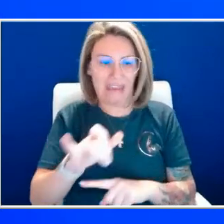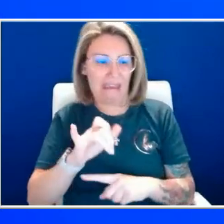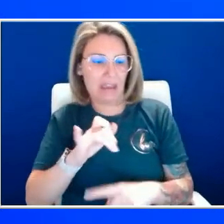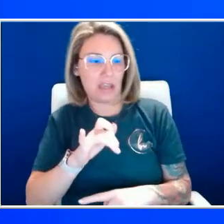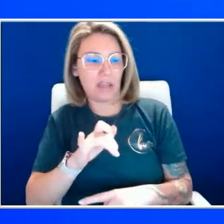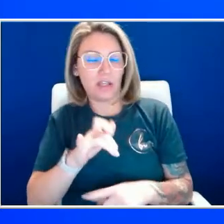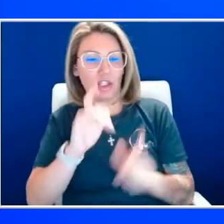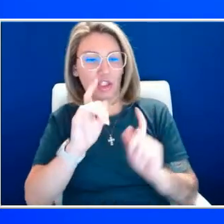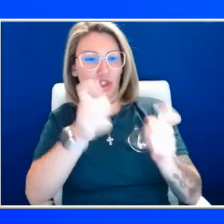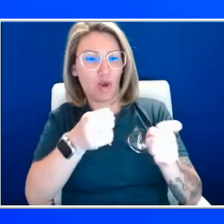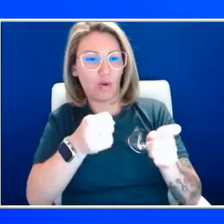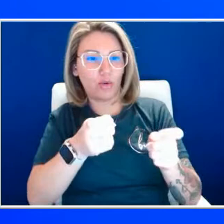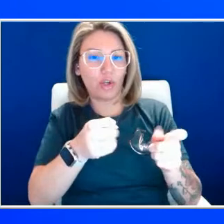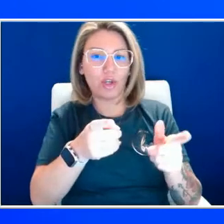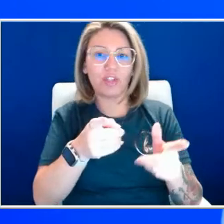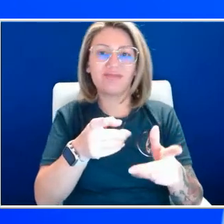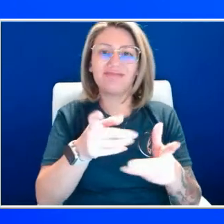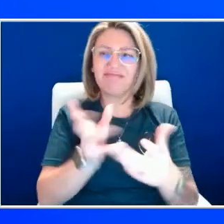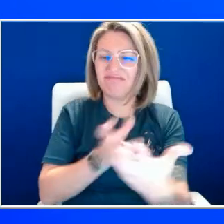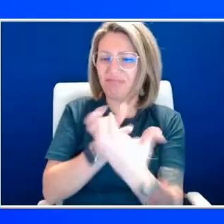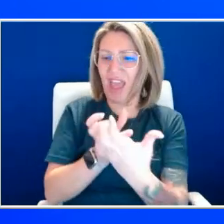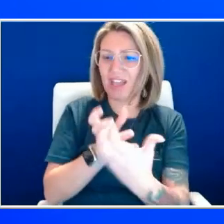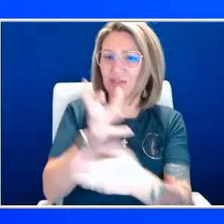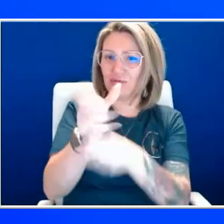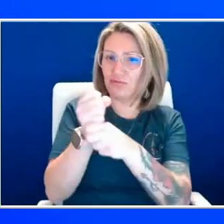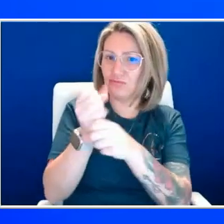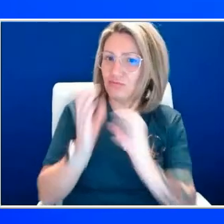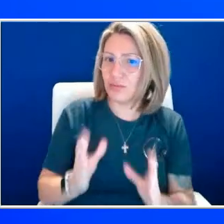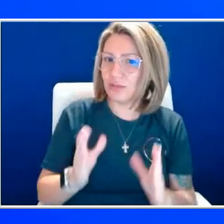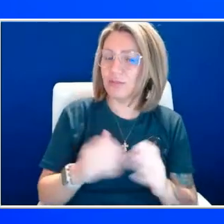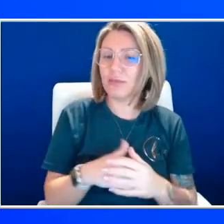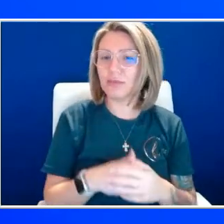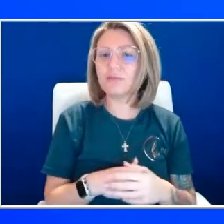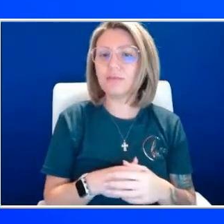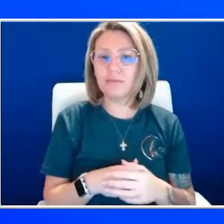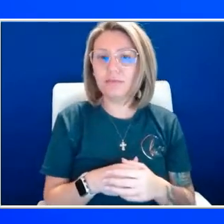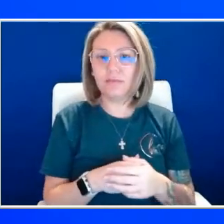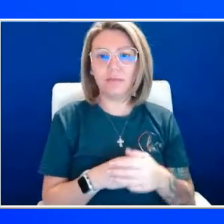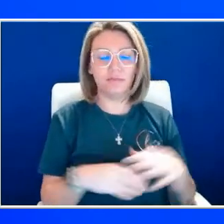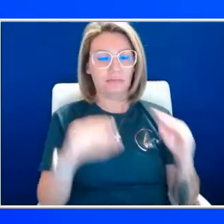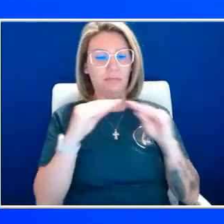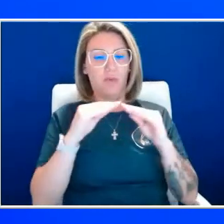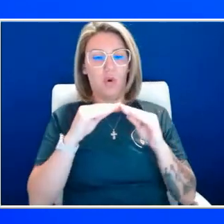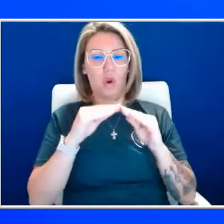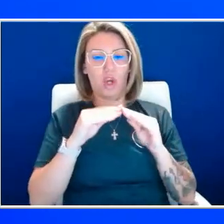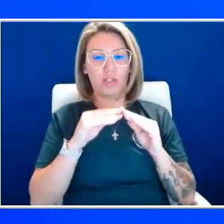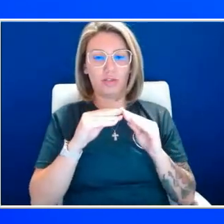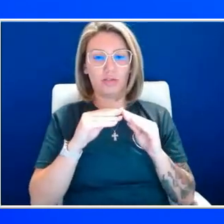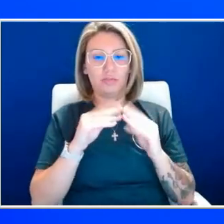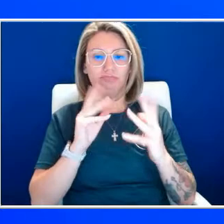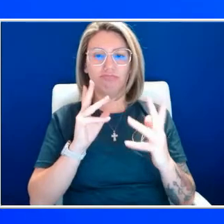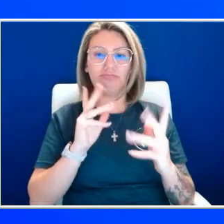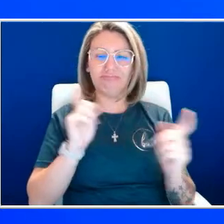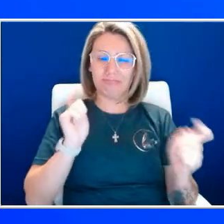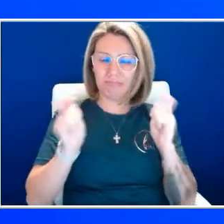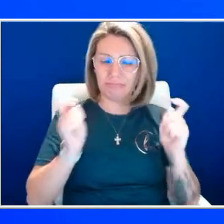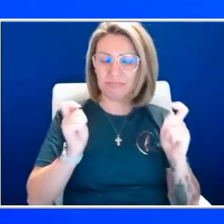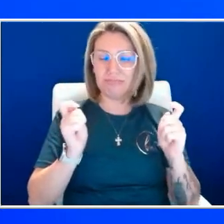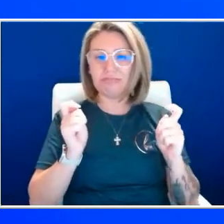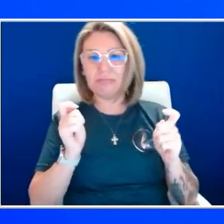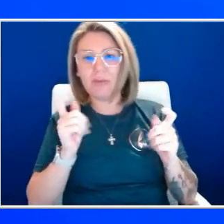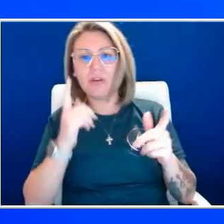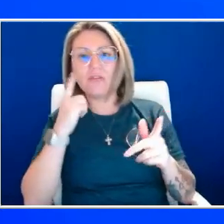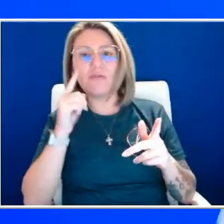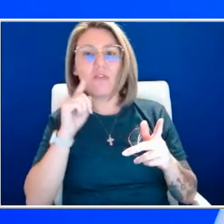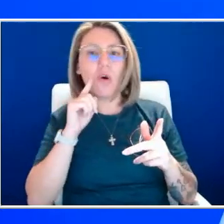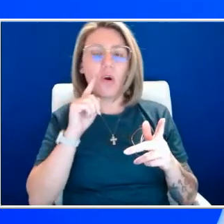fit our recipient, and really have been more personalized donor to recipient matching than what we used to